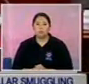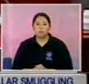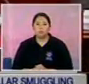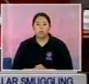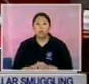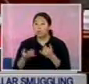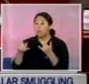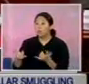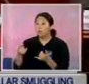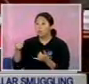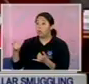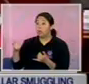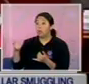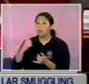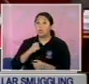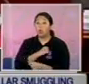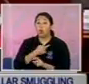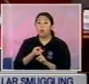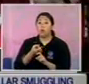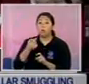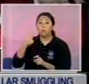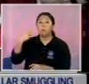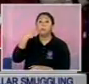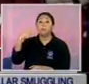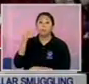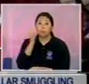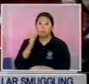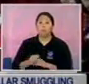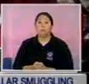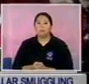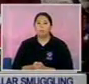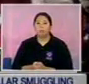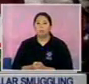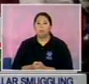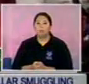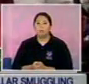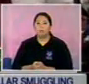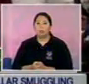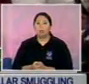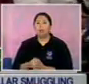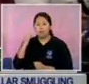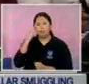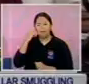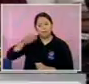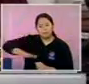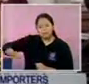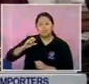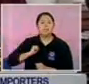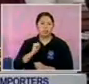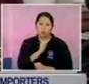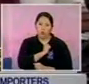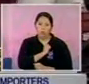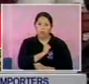The gentle lady from Taguig. Thank you. Mr. President, I believe there is no disagreement among the senators. I think